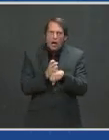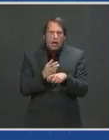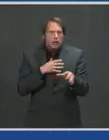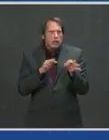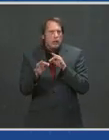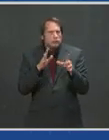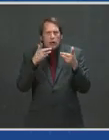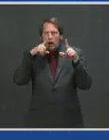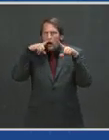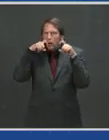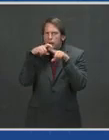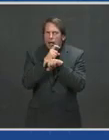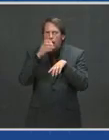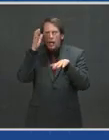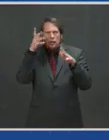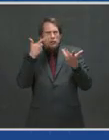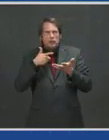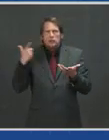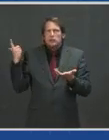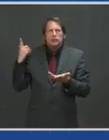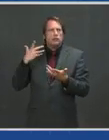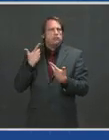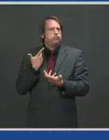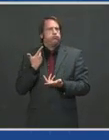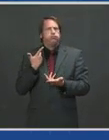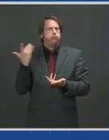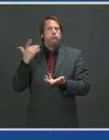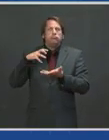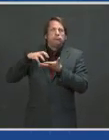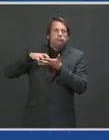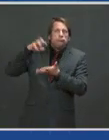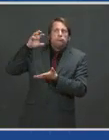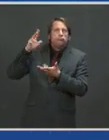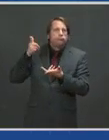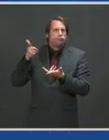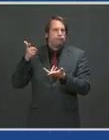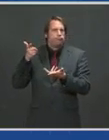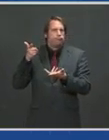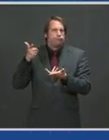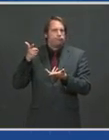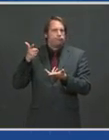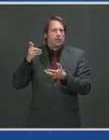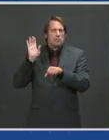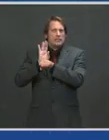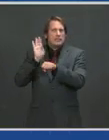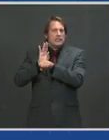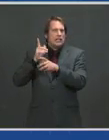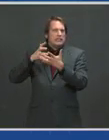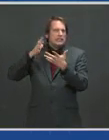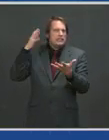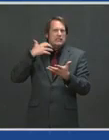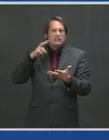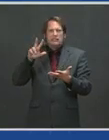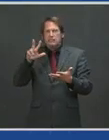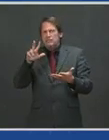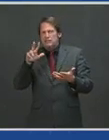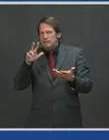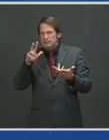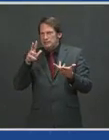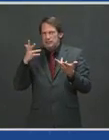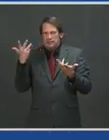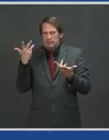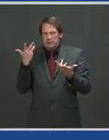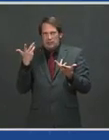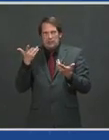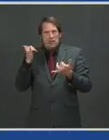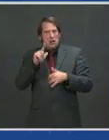Wealthy deductions, $360 billion if you cap them, top rate of 39%, which it used to be for years, all